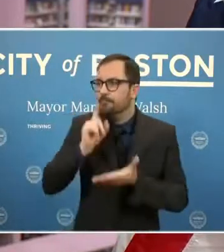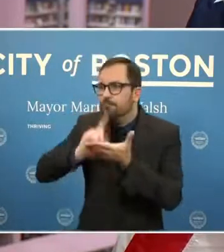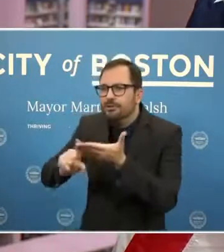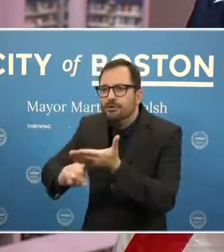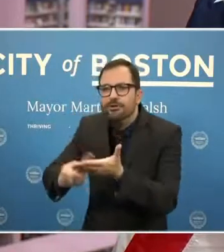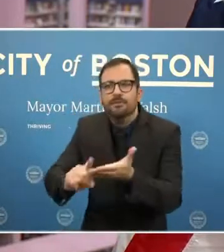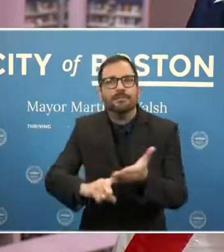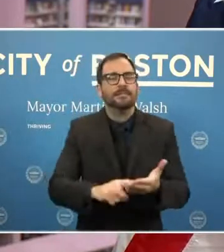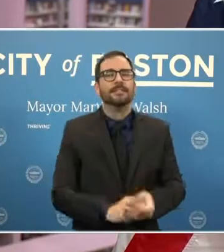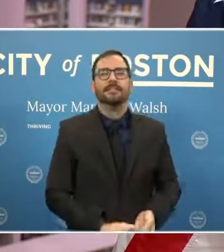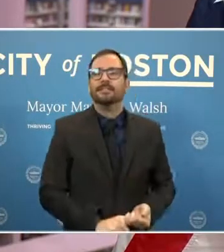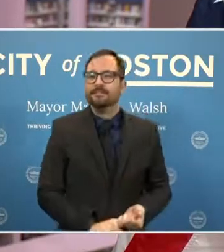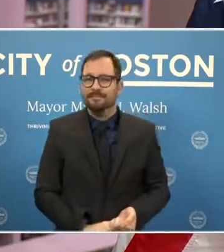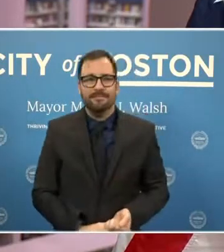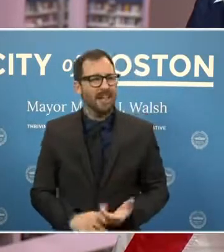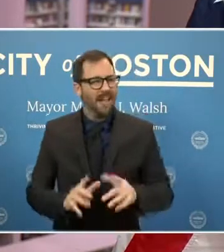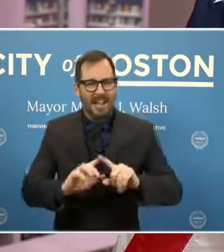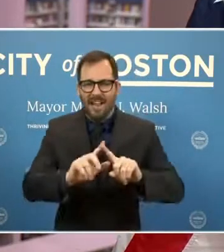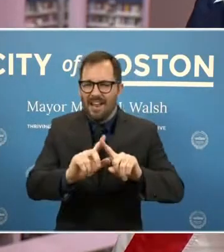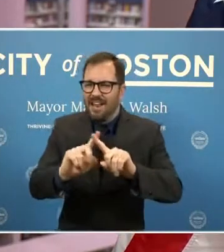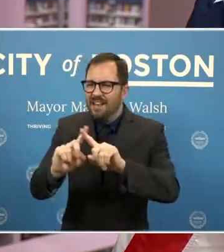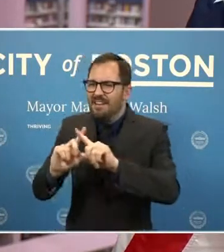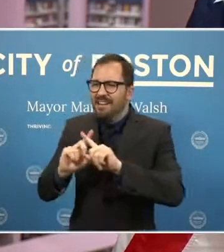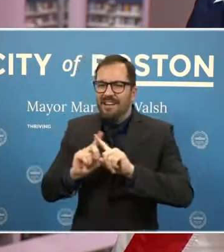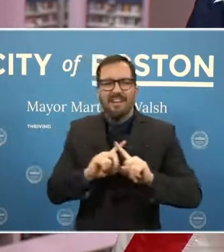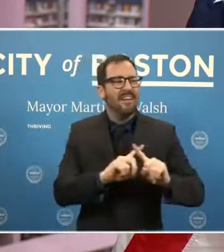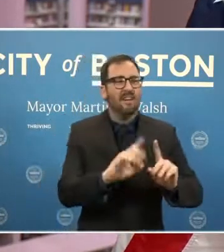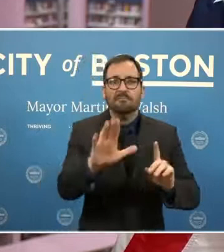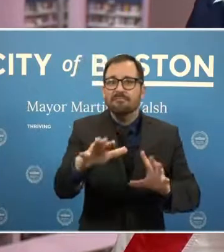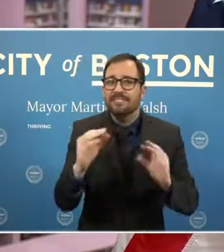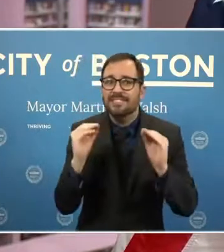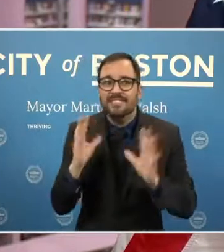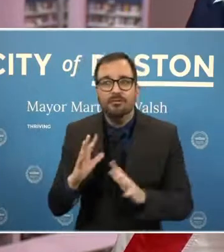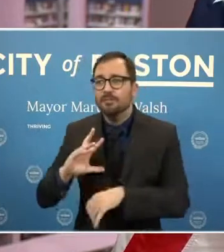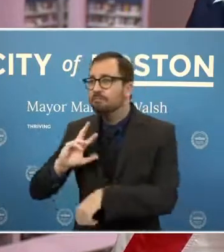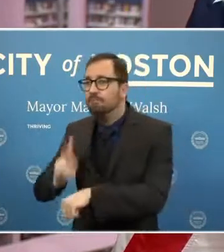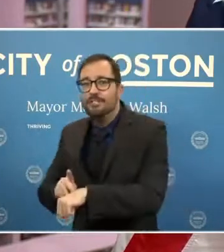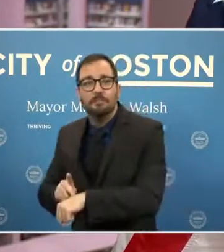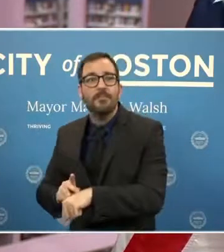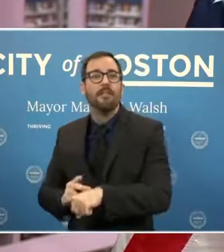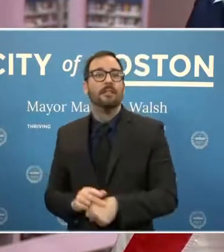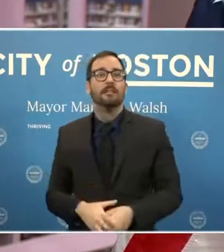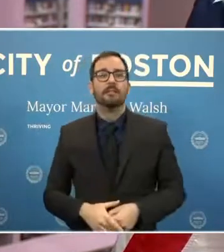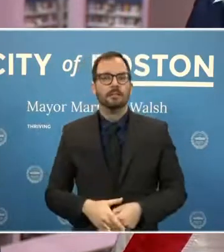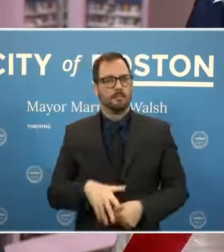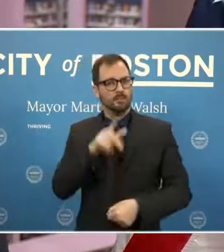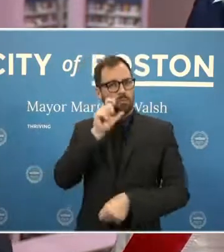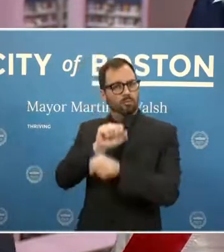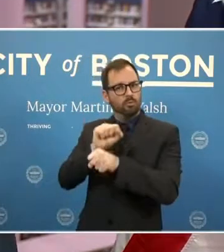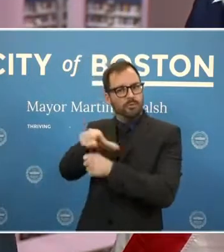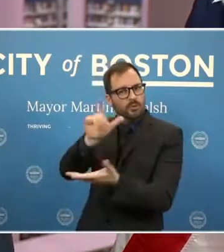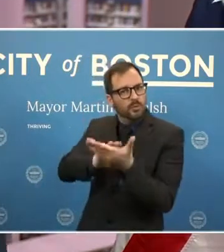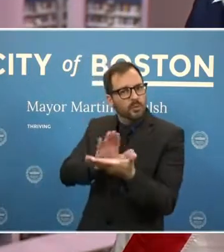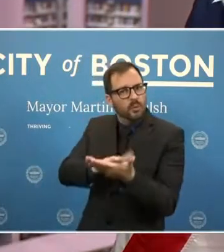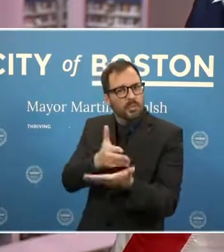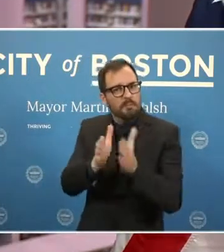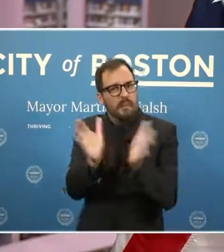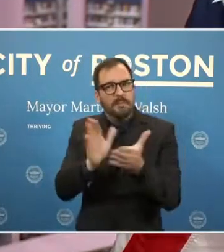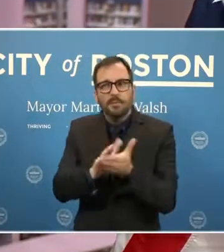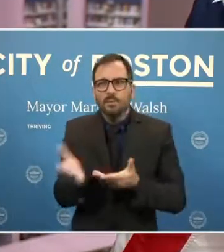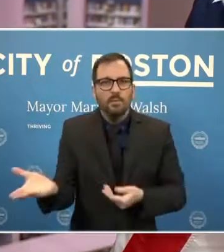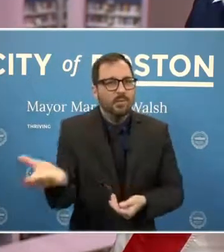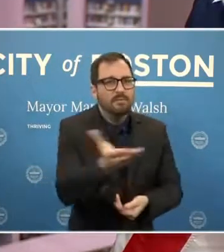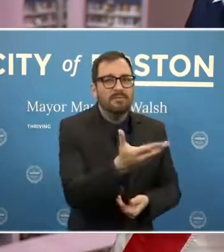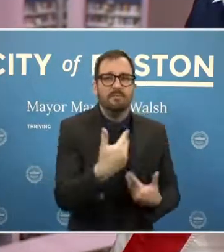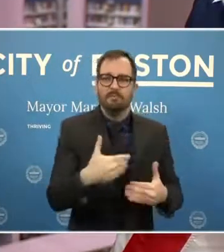takers, teachers and principals and BPS staff, those who serve our veterans, seniors, youth, and